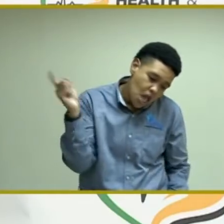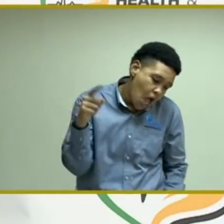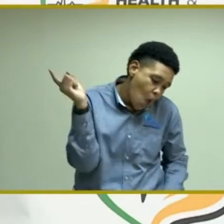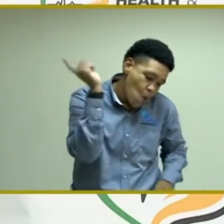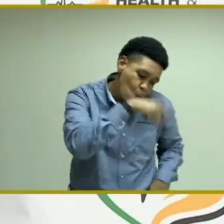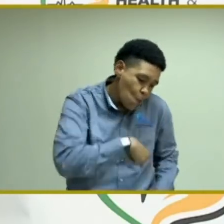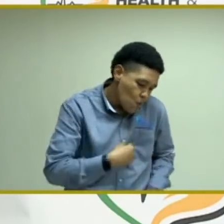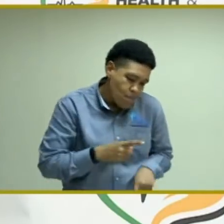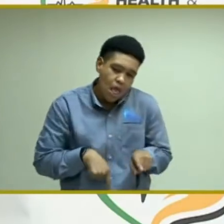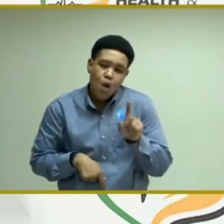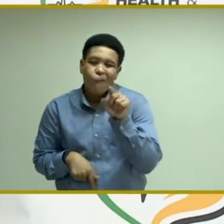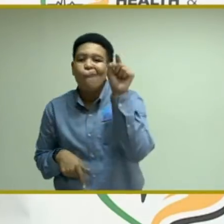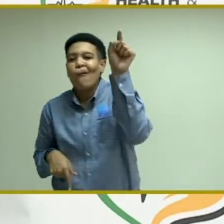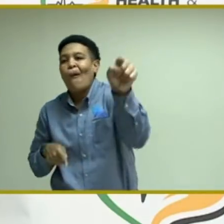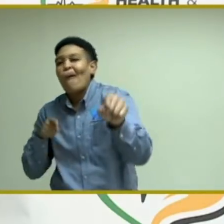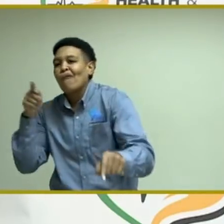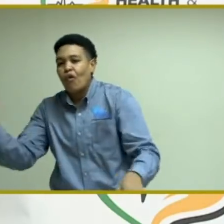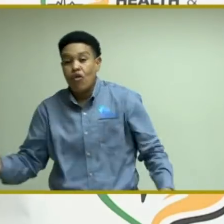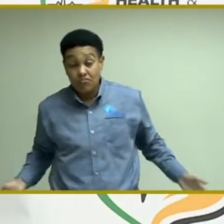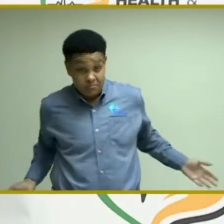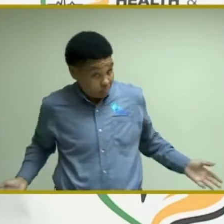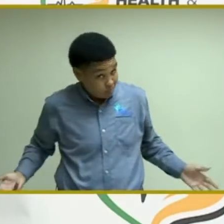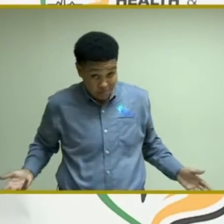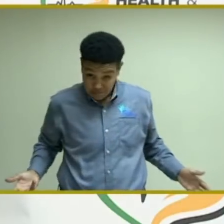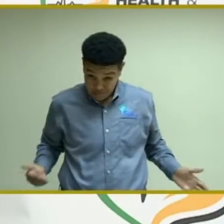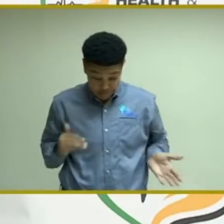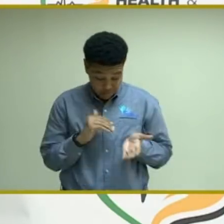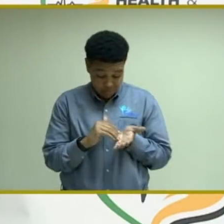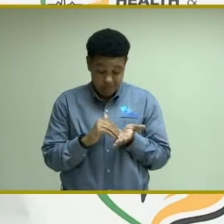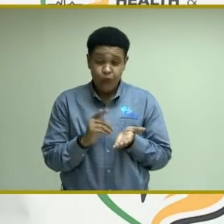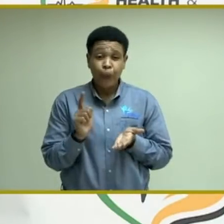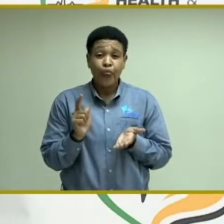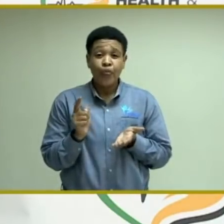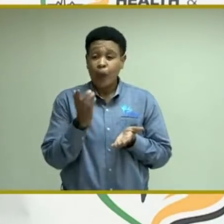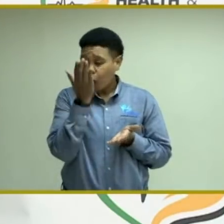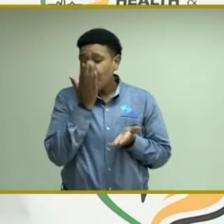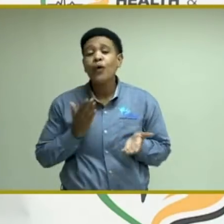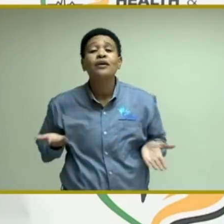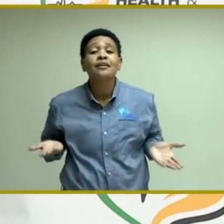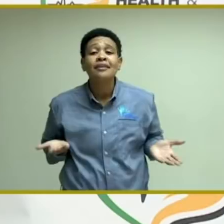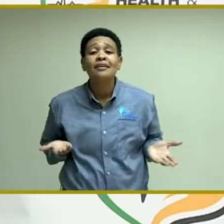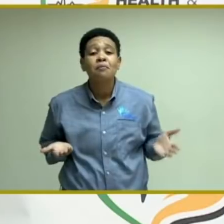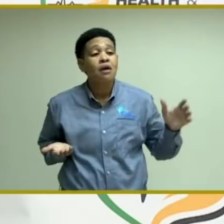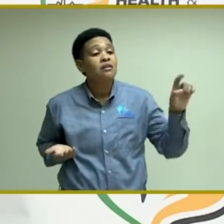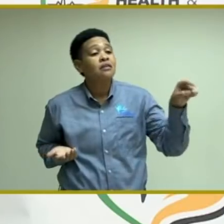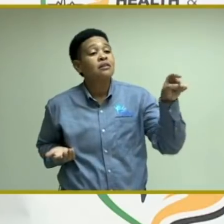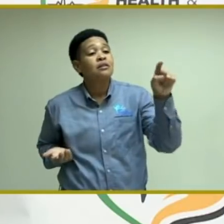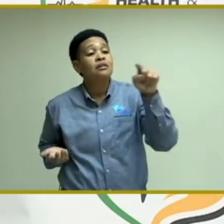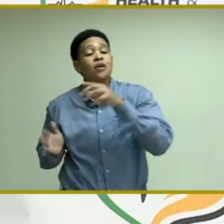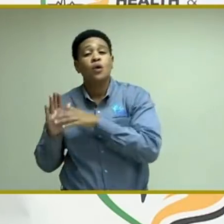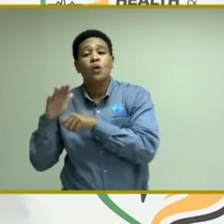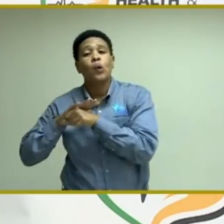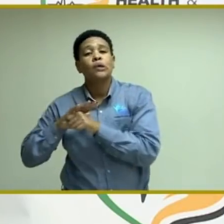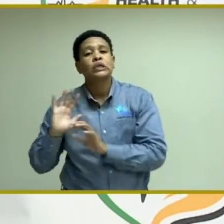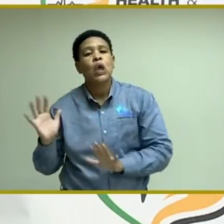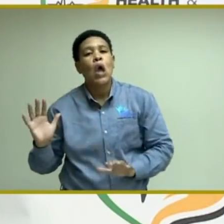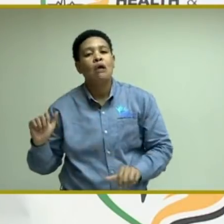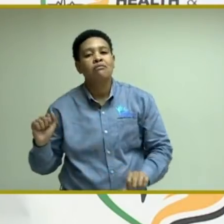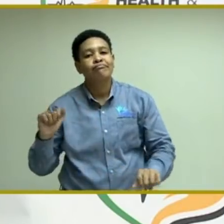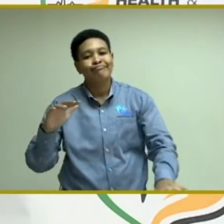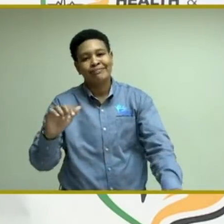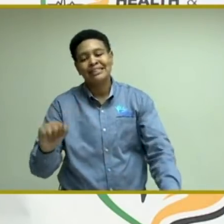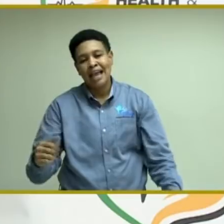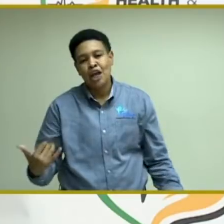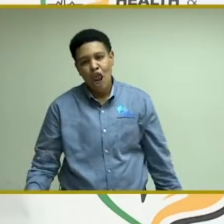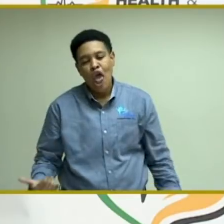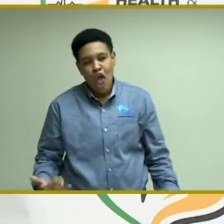not or no longer the excuse that can be given with credibility around persons who have not taken